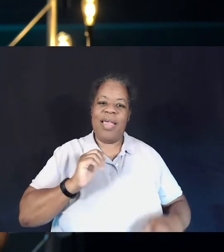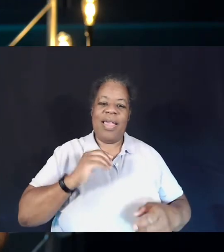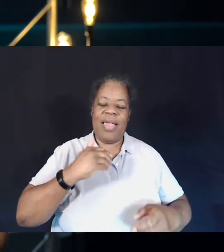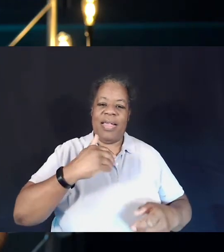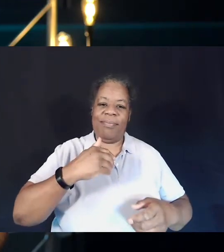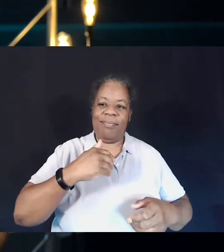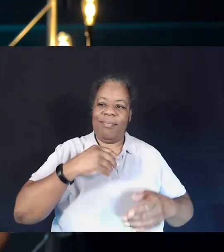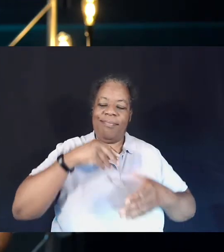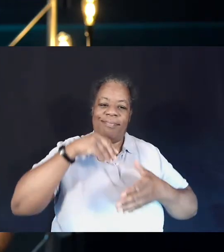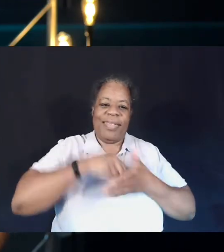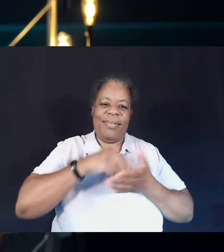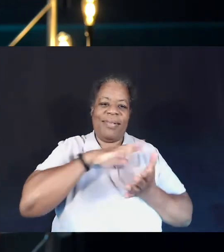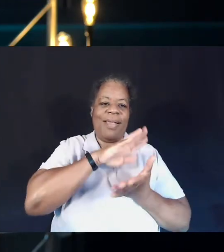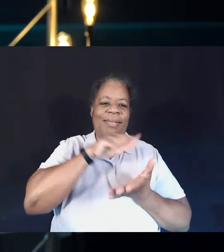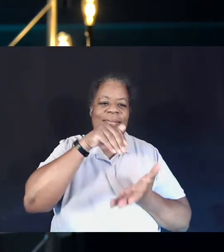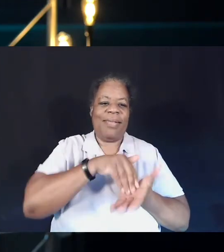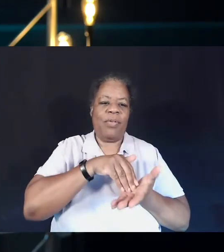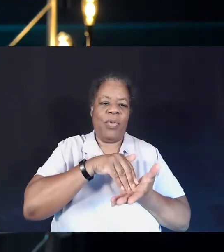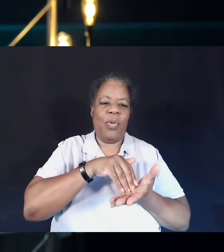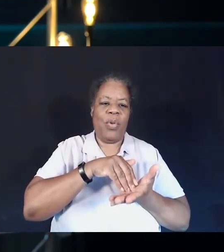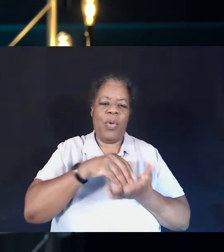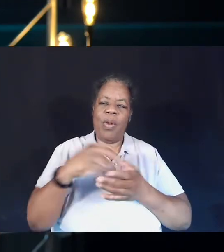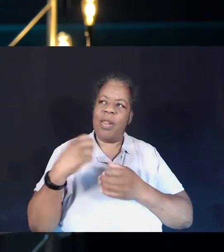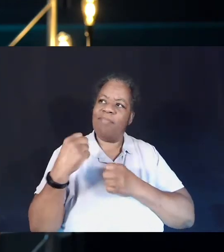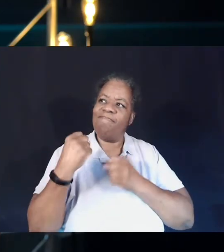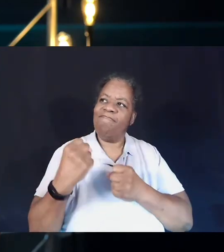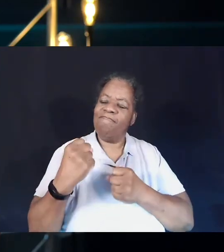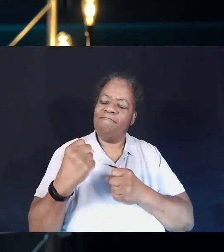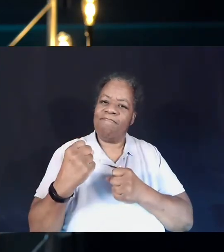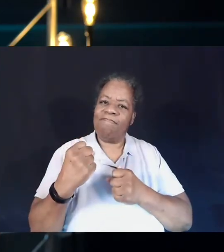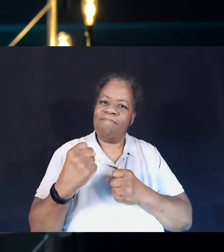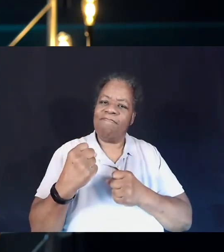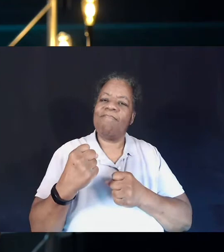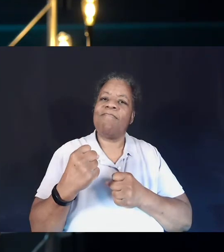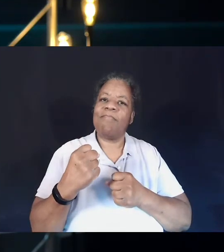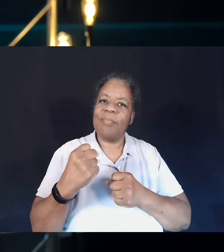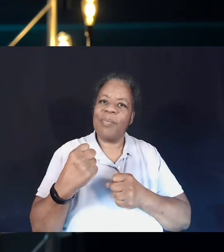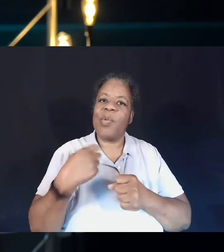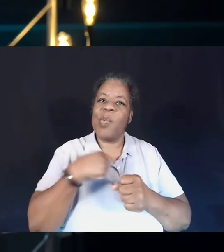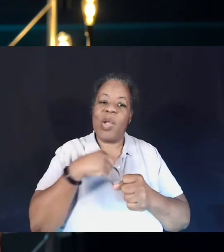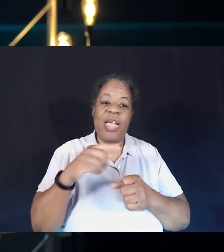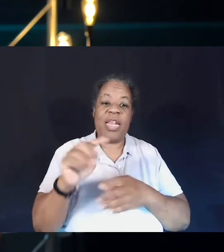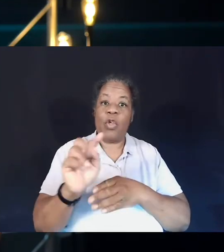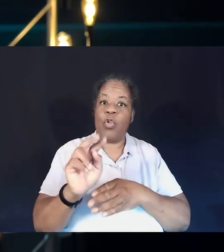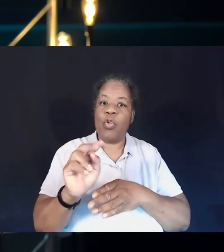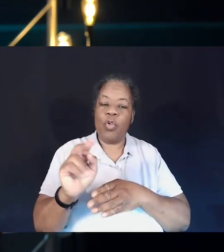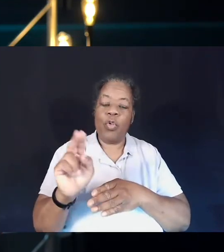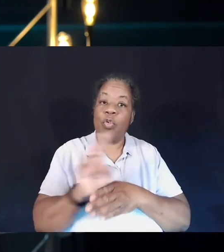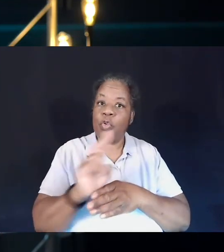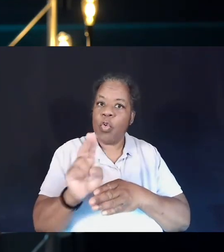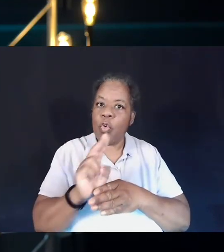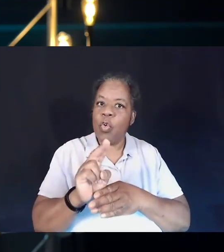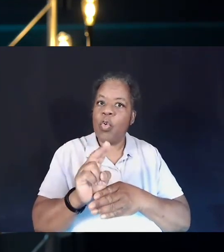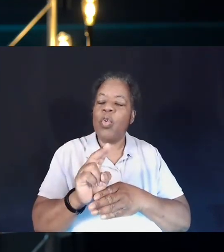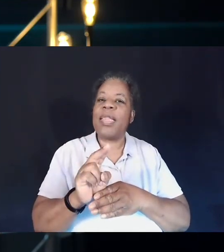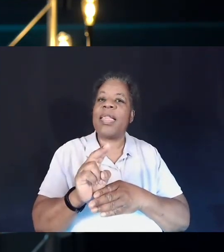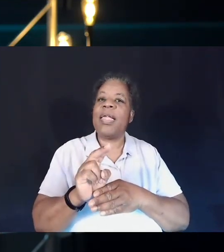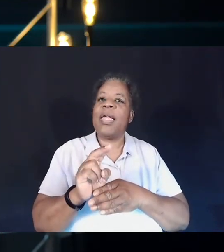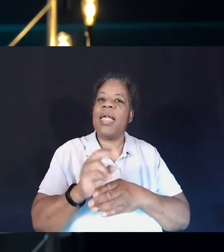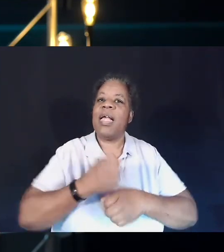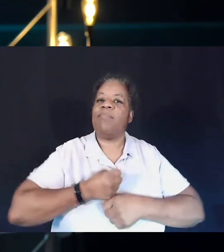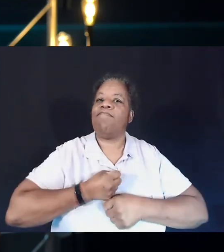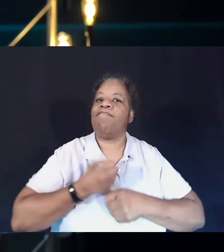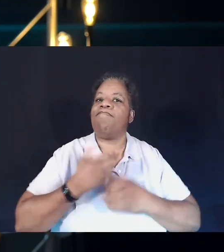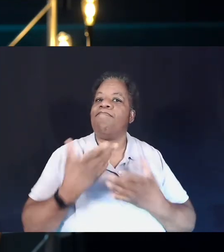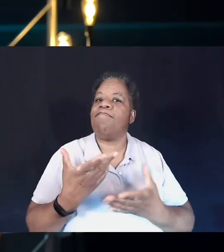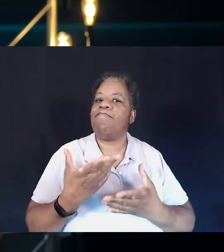very practically because we're going to do it with a tool that followers of Jesus have been using to recenter their lives around Jesus and the way of